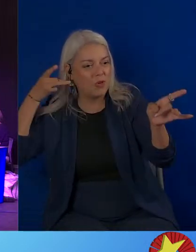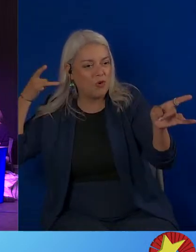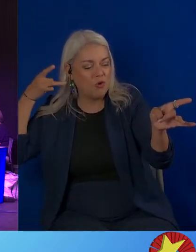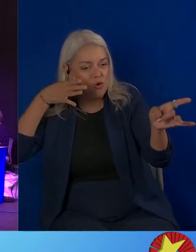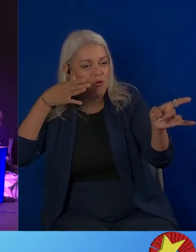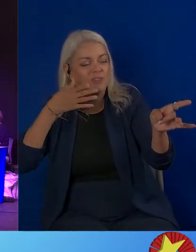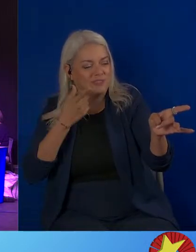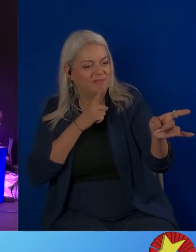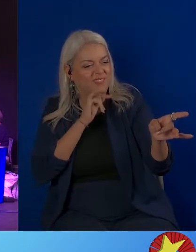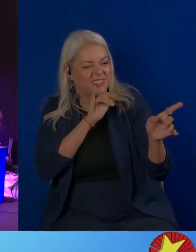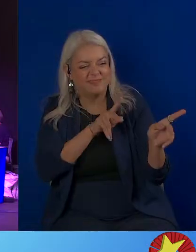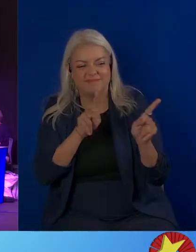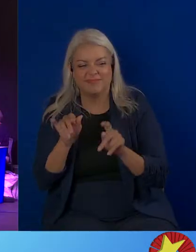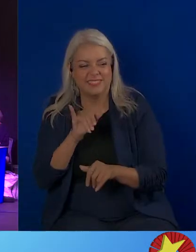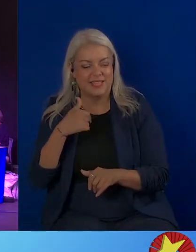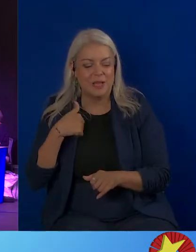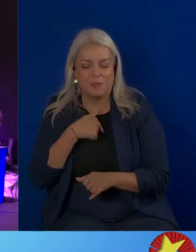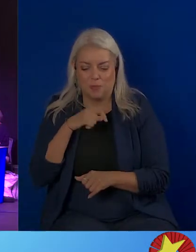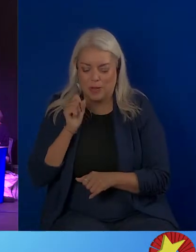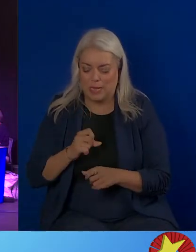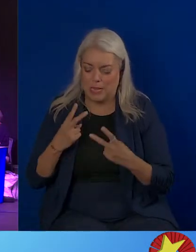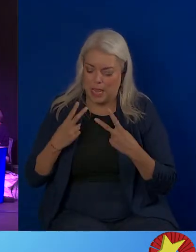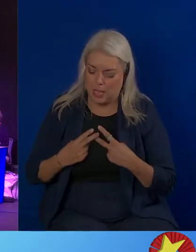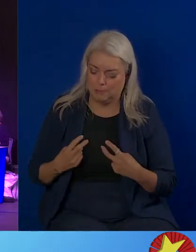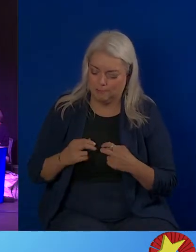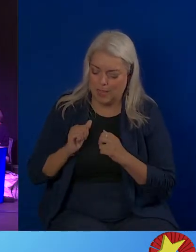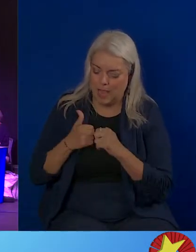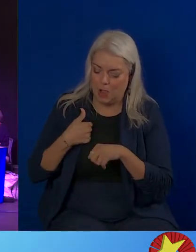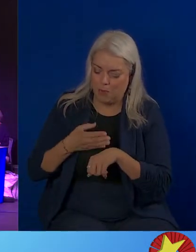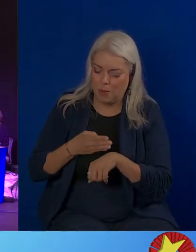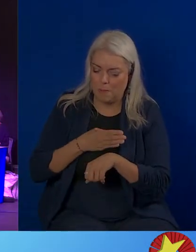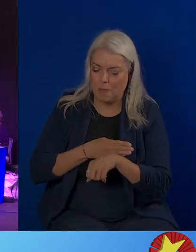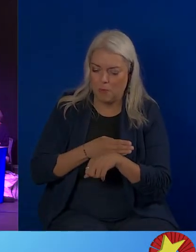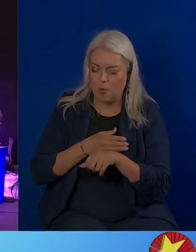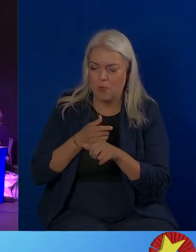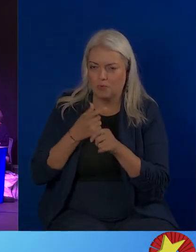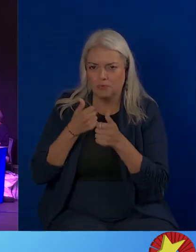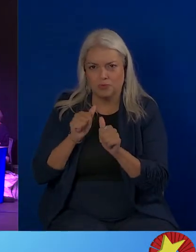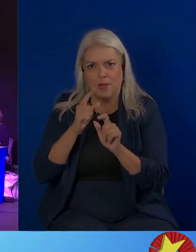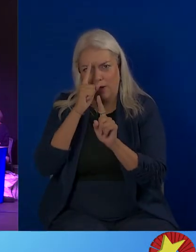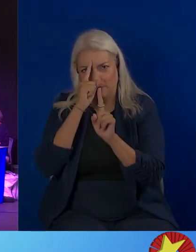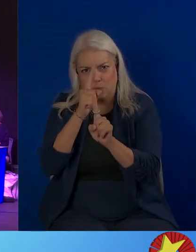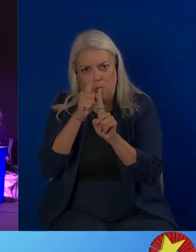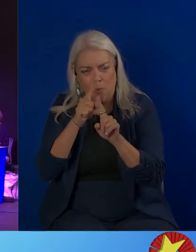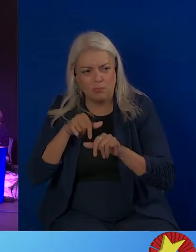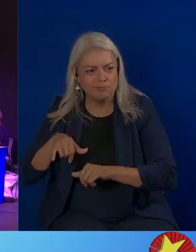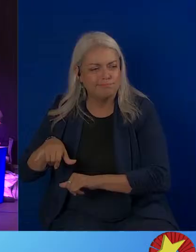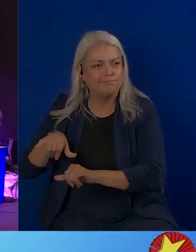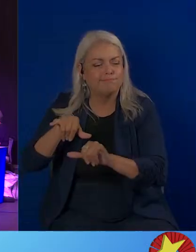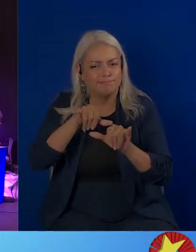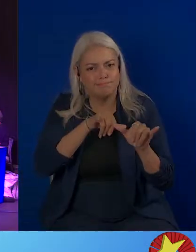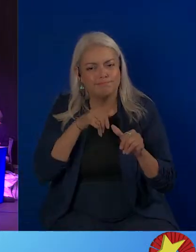on improvement to move forward to a common goal.